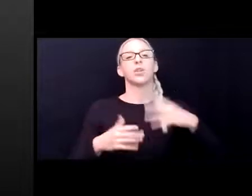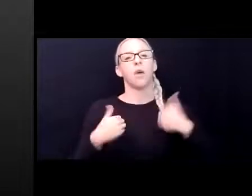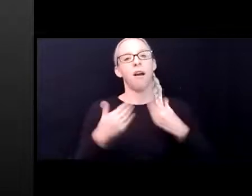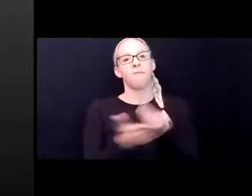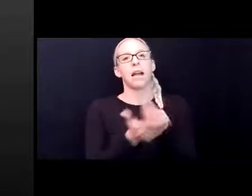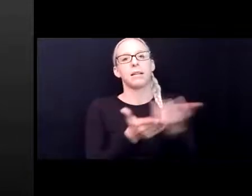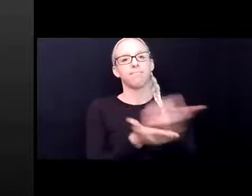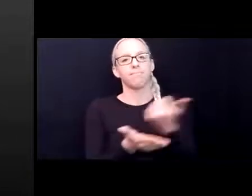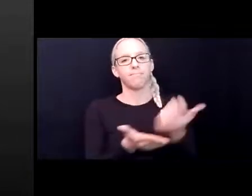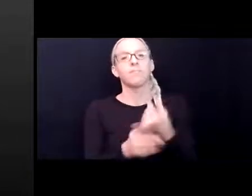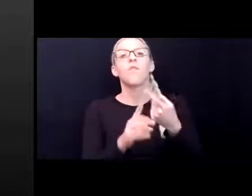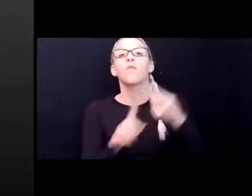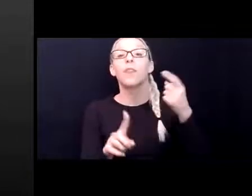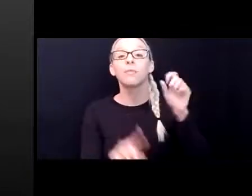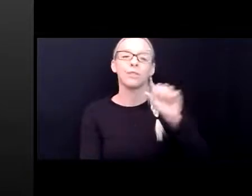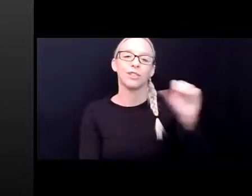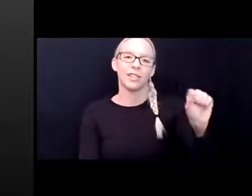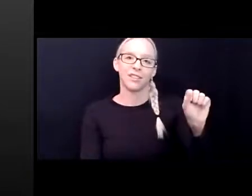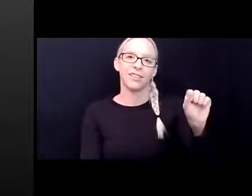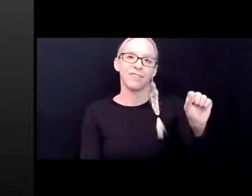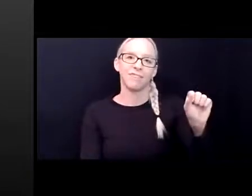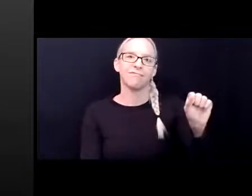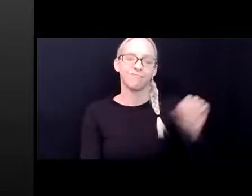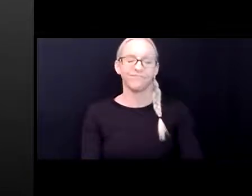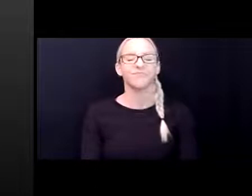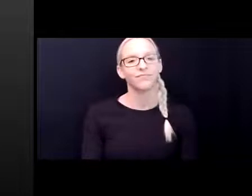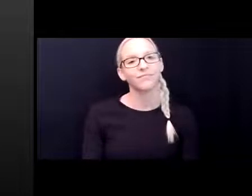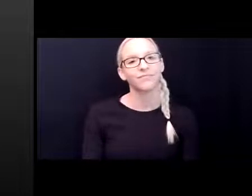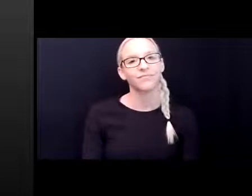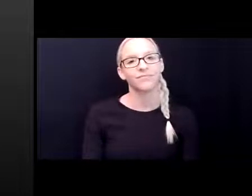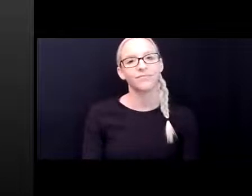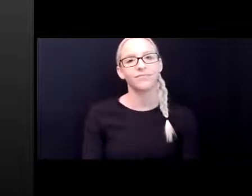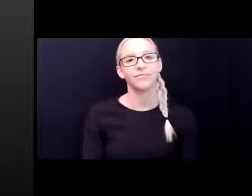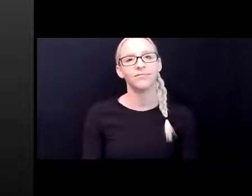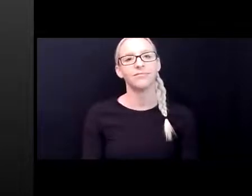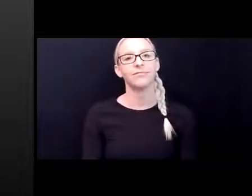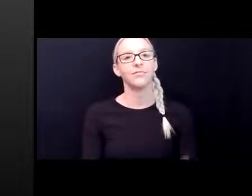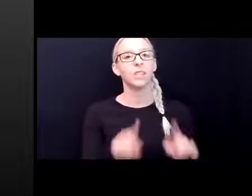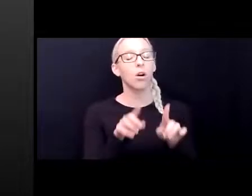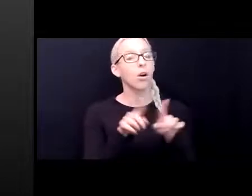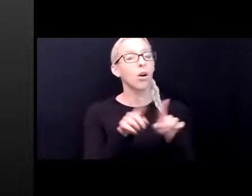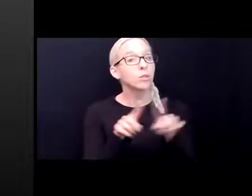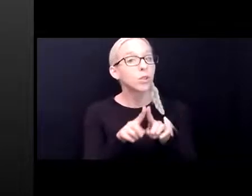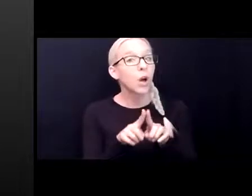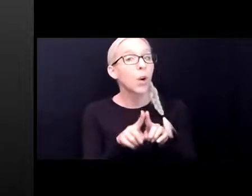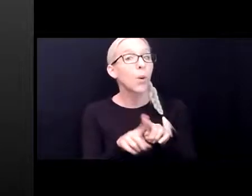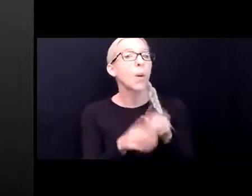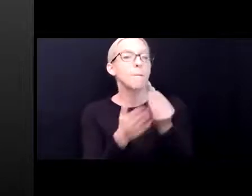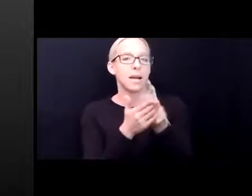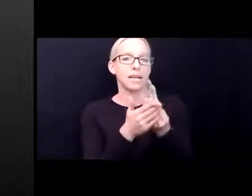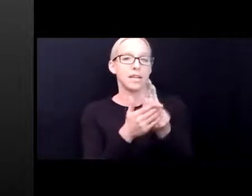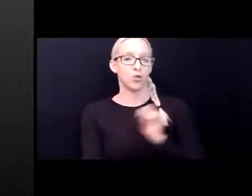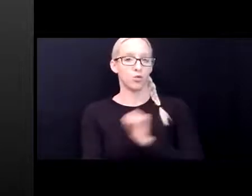from Social Security based upon what we put in. But we're also putting money into a disability trust fund with the